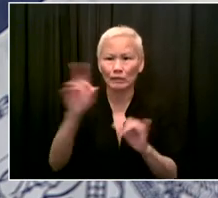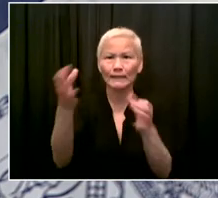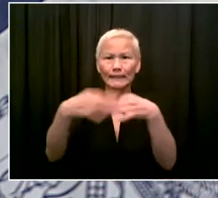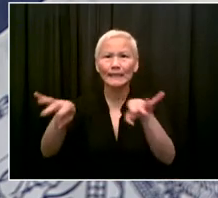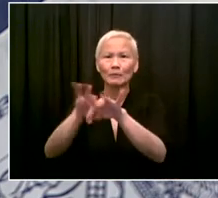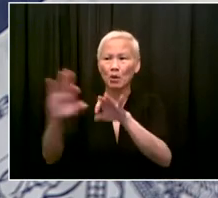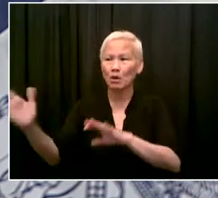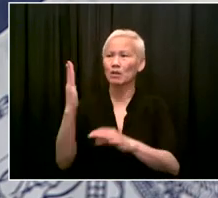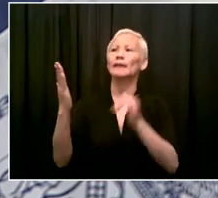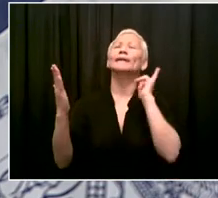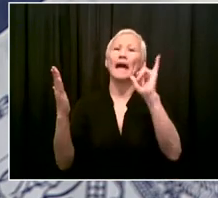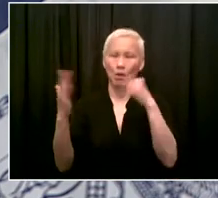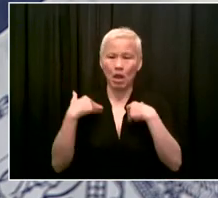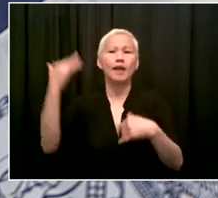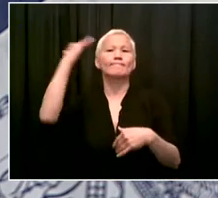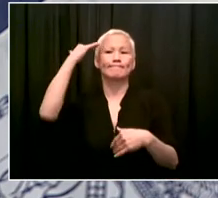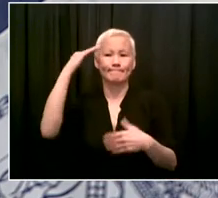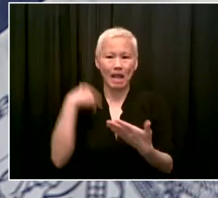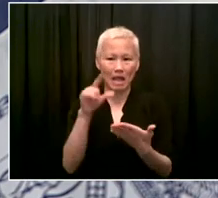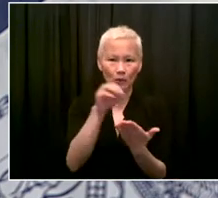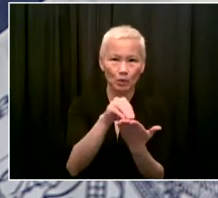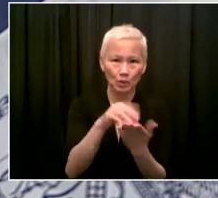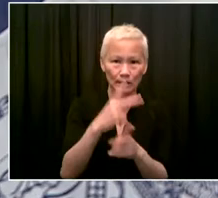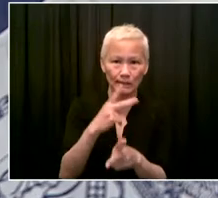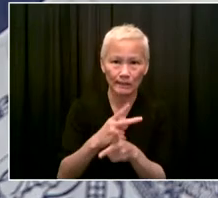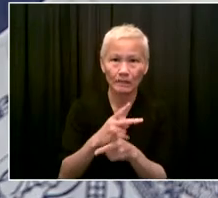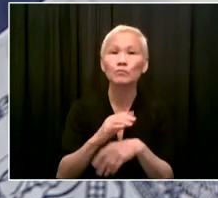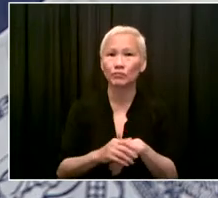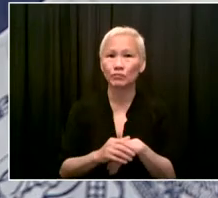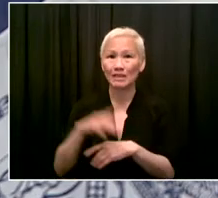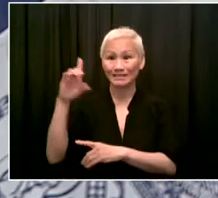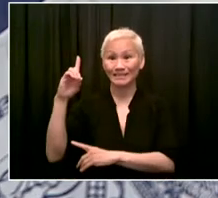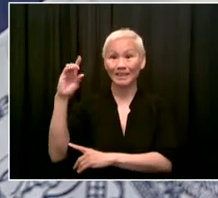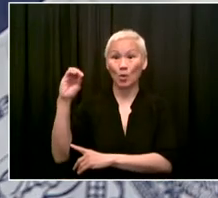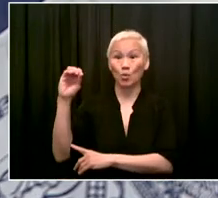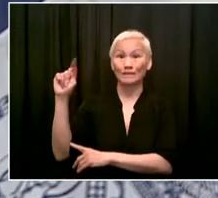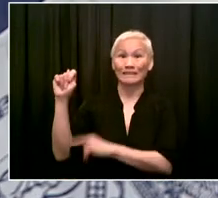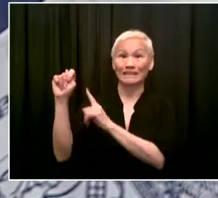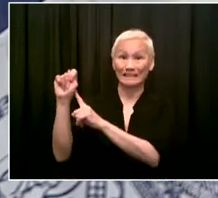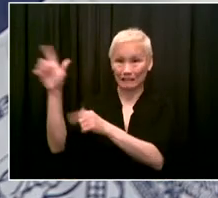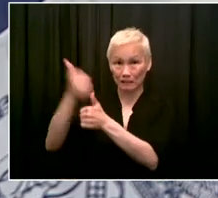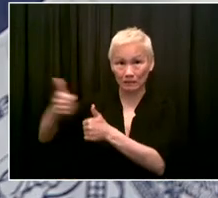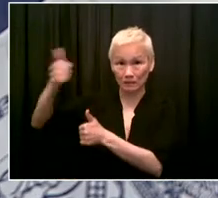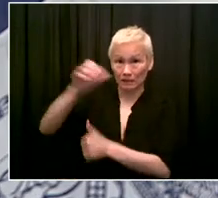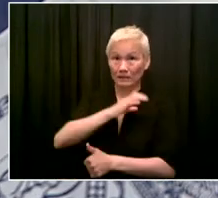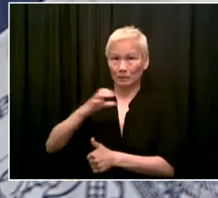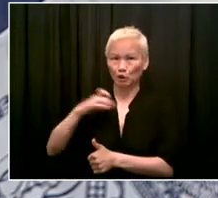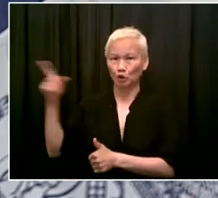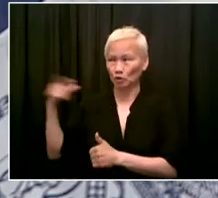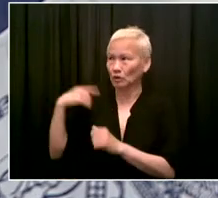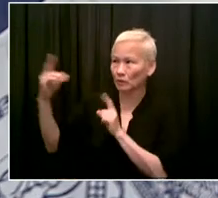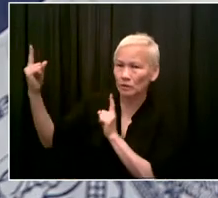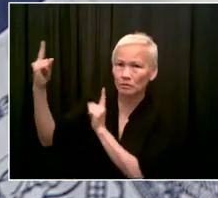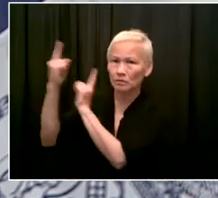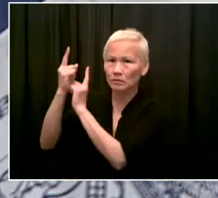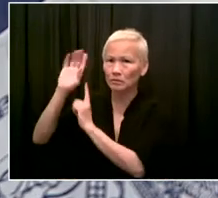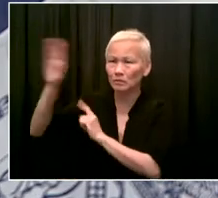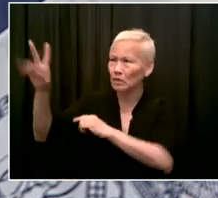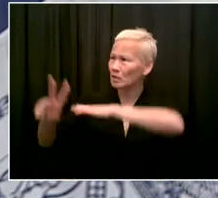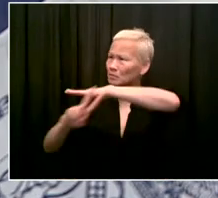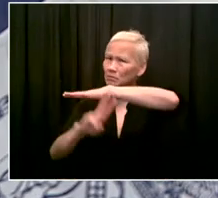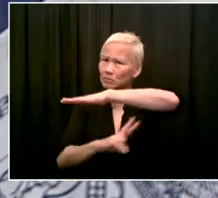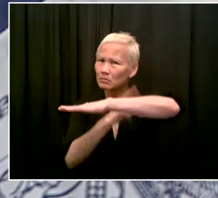very straightforward strategy. I'll talk to our transportation commissioner right away, and we will come up with a plan and activate it quickly. Go ahead, Arthur.